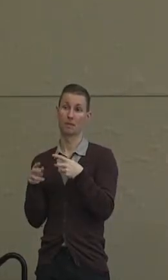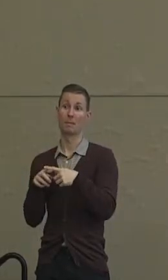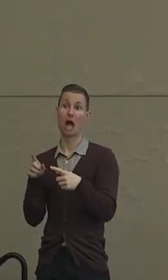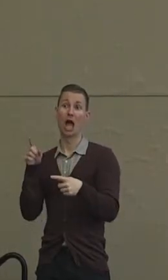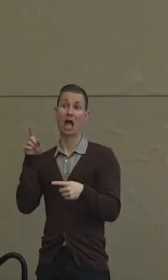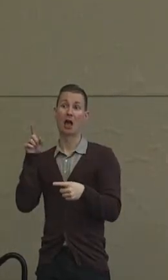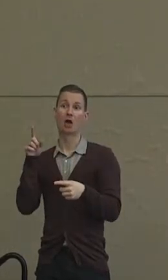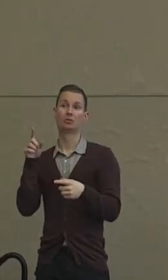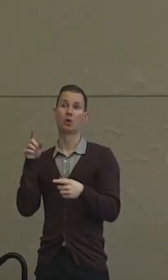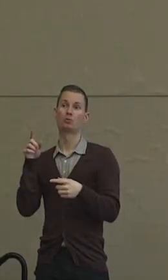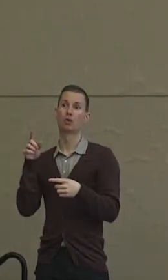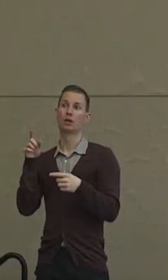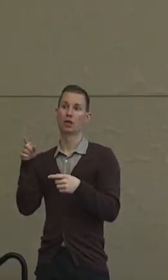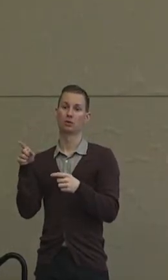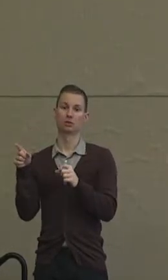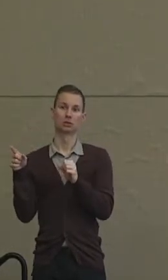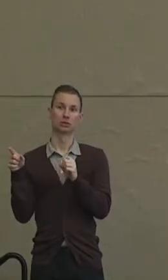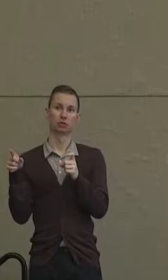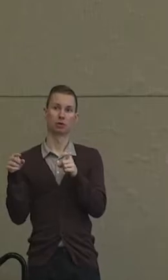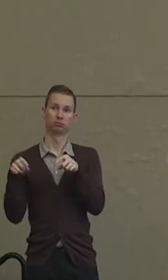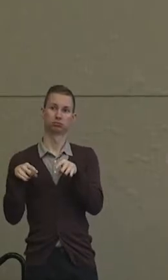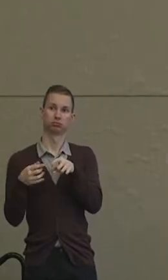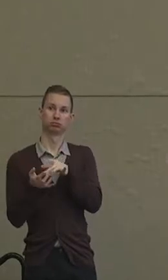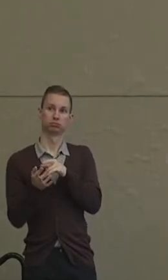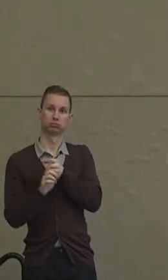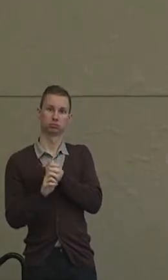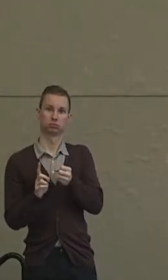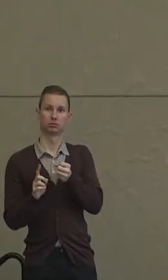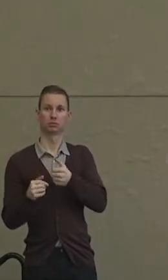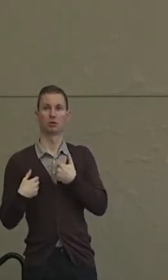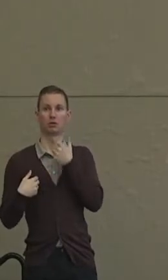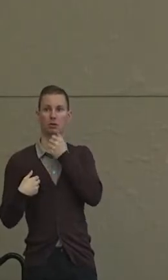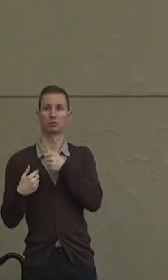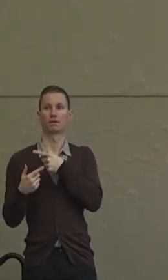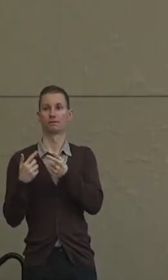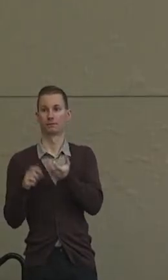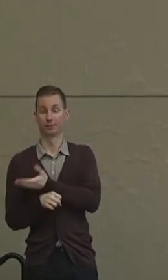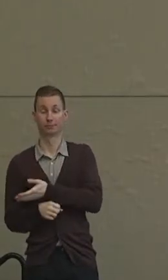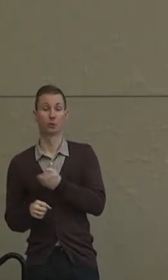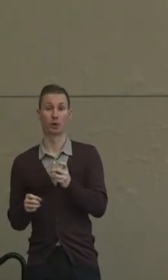doing to the young girls. And so I say this, okay, so I'll end with this one.